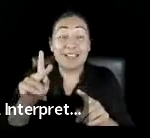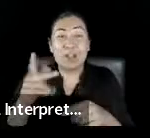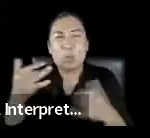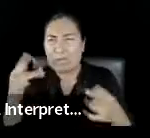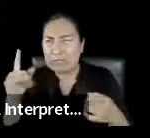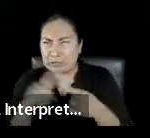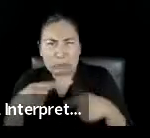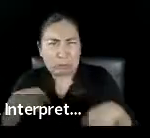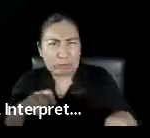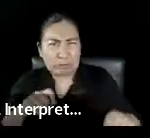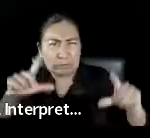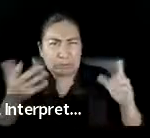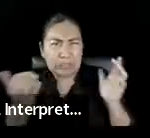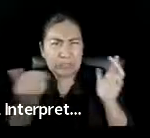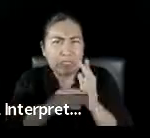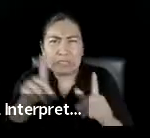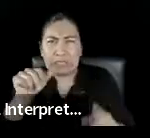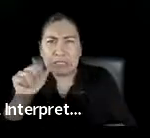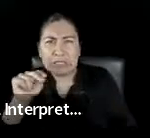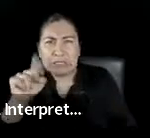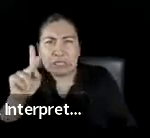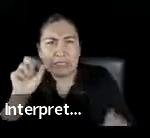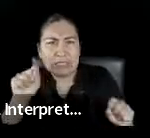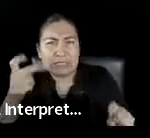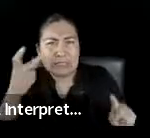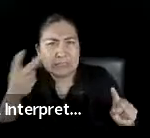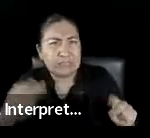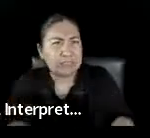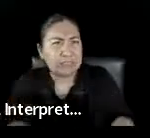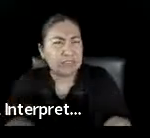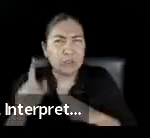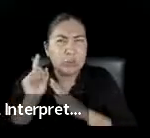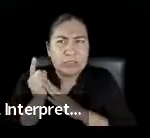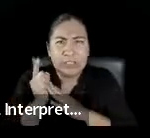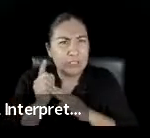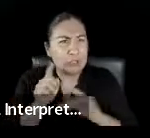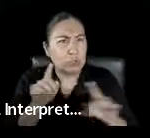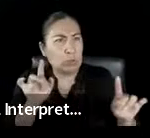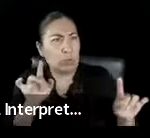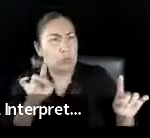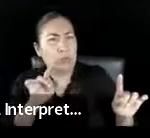till we get back on video so Danik can see. Just 1 second.